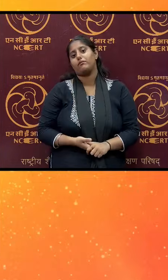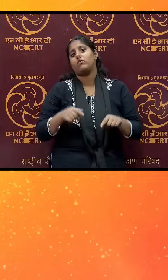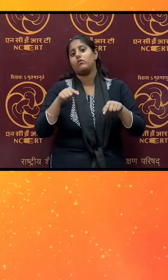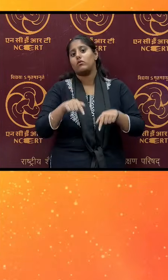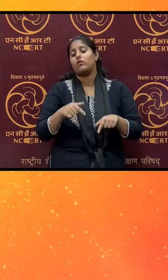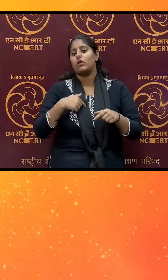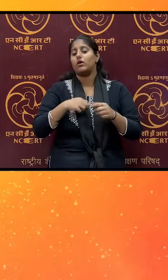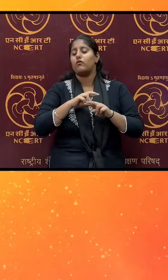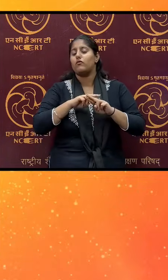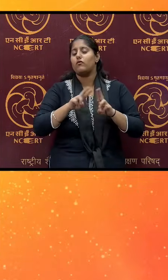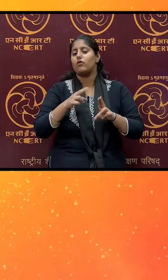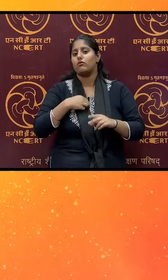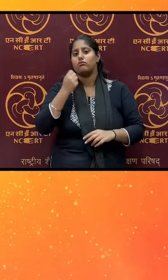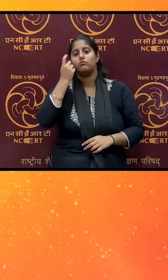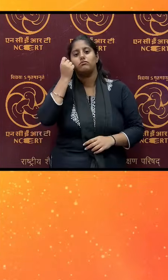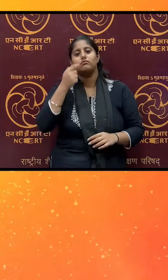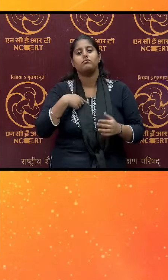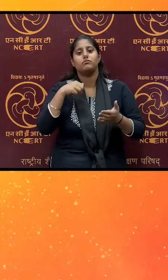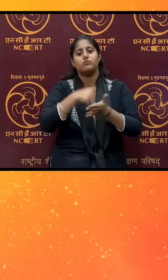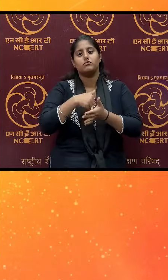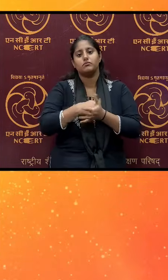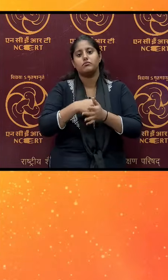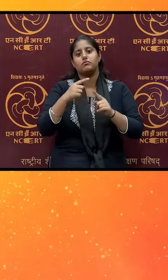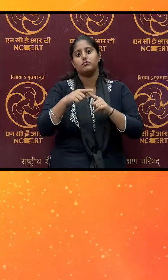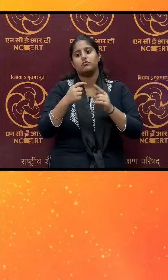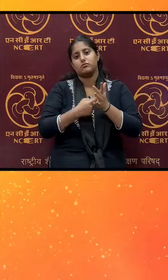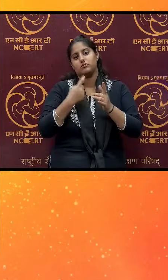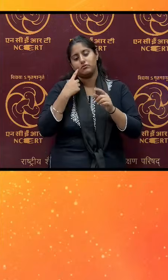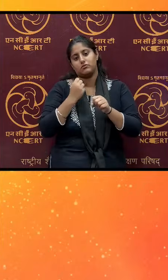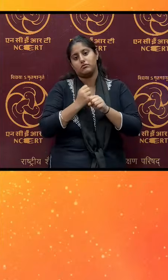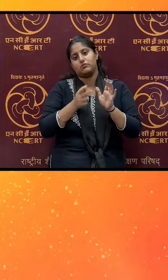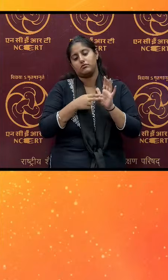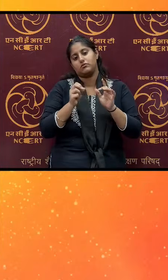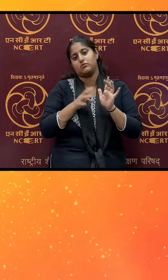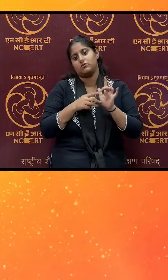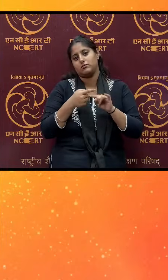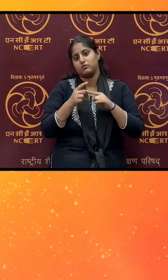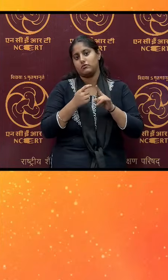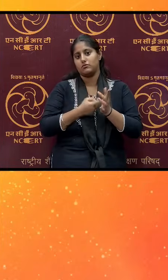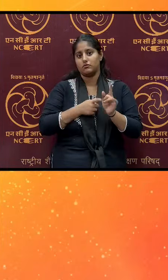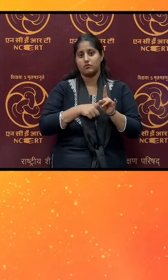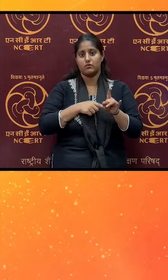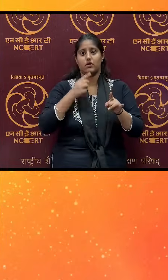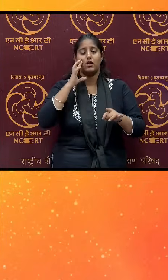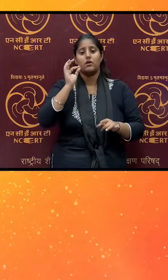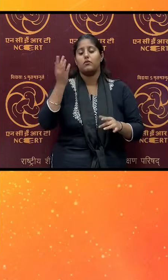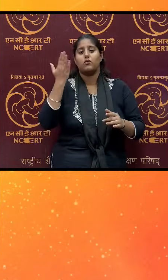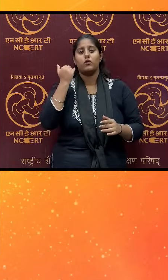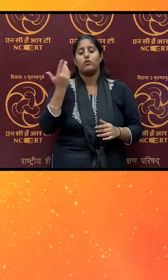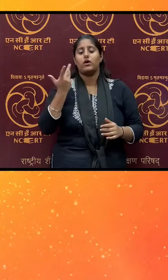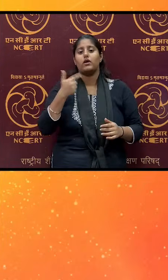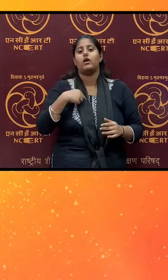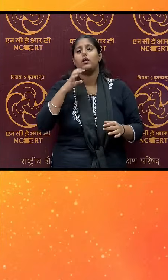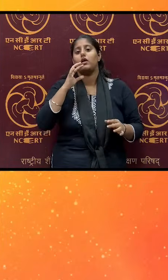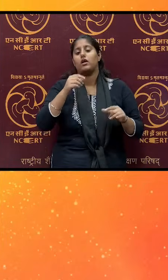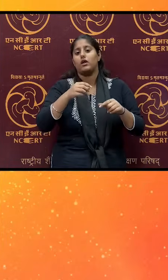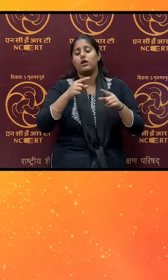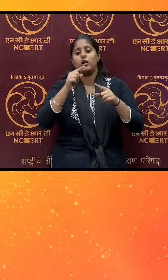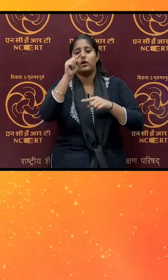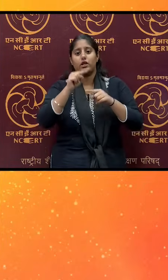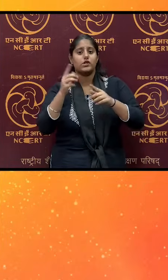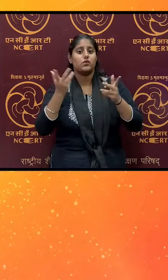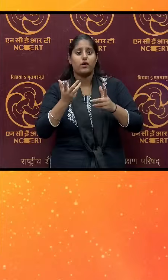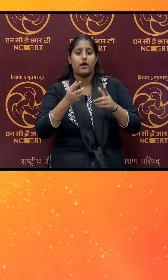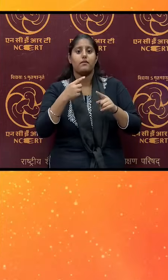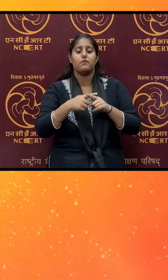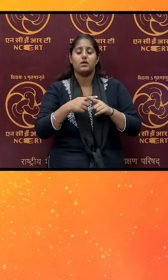totally understood the basic about trigonometry, that why it is important, what are trigonometry ratios, and the